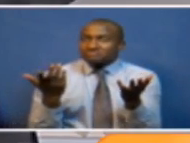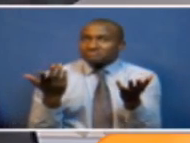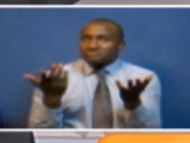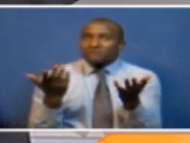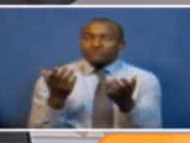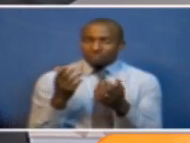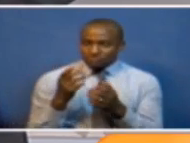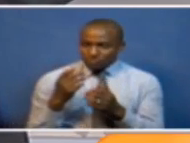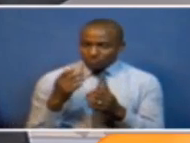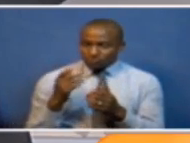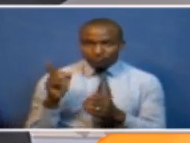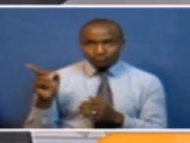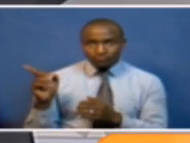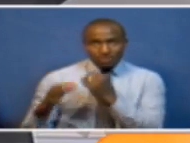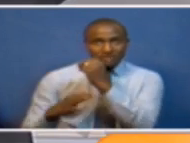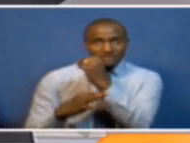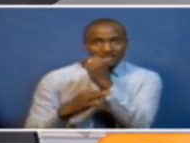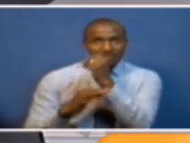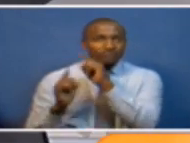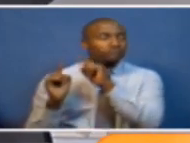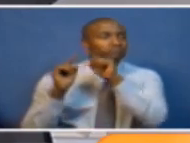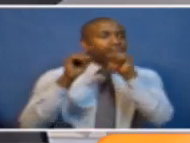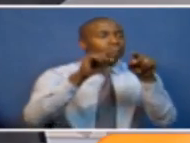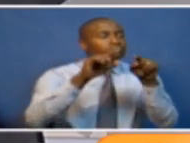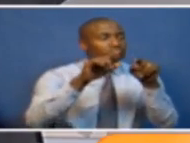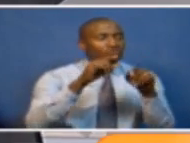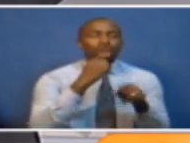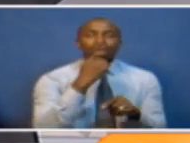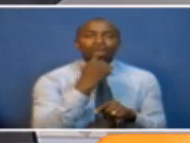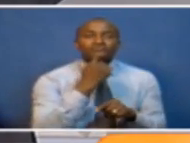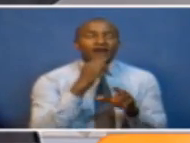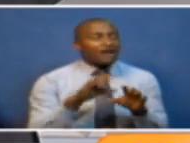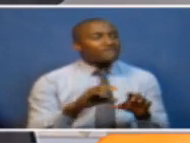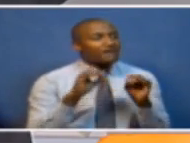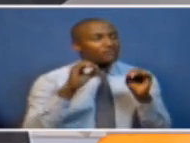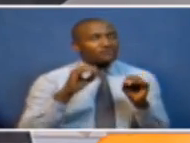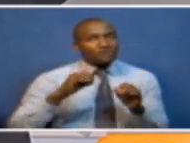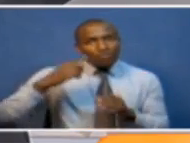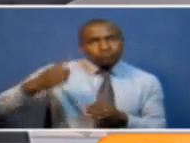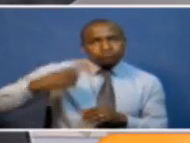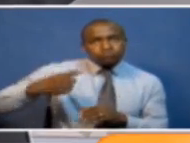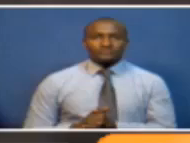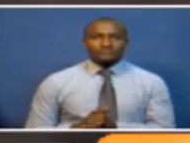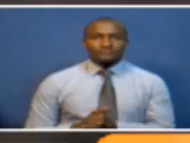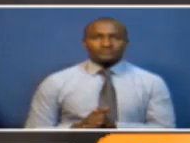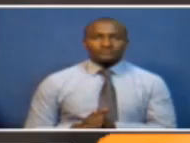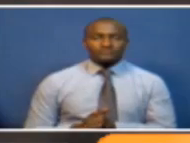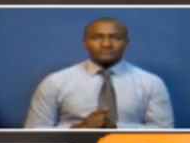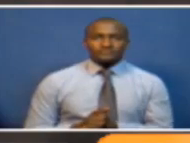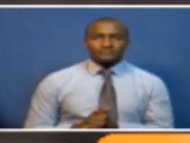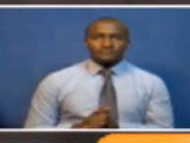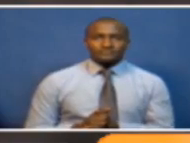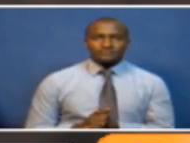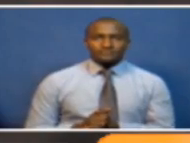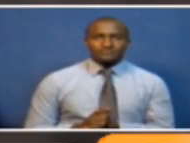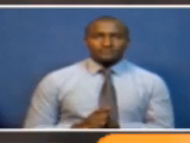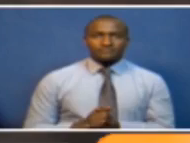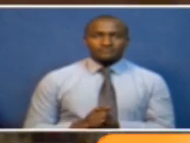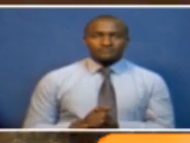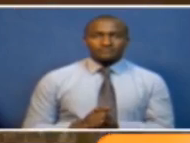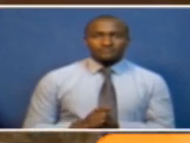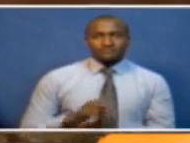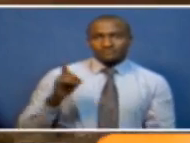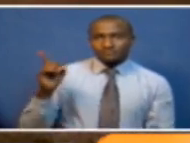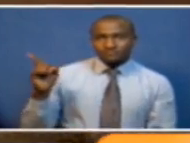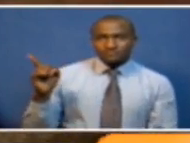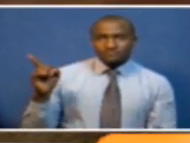some time on the Turkana Wind Power Project, and you brought us an amazing story. Take a look at this. Tucked away in this